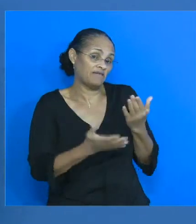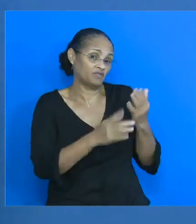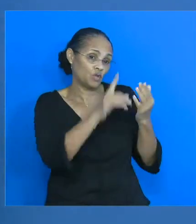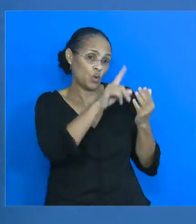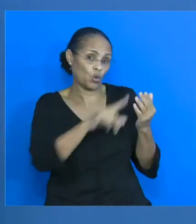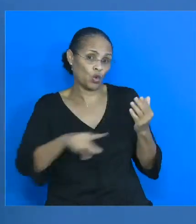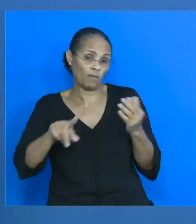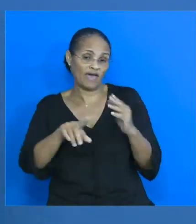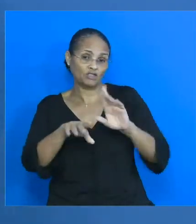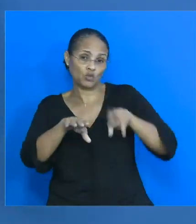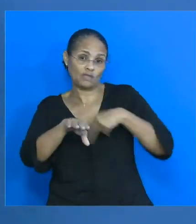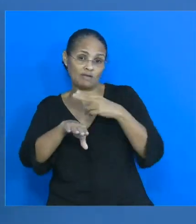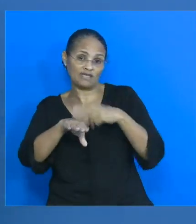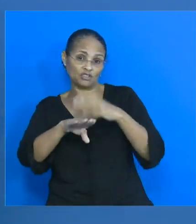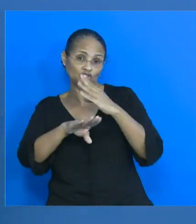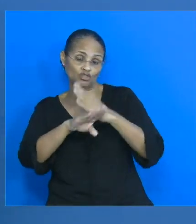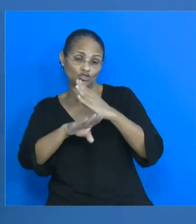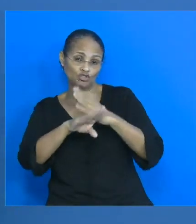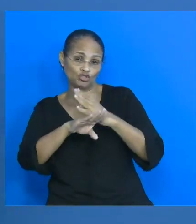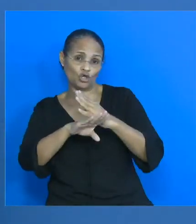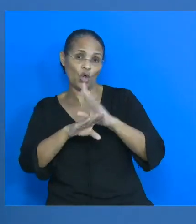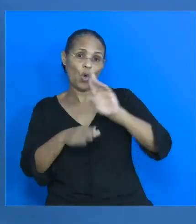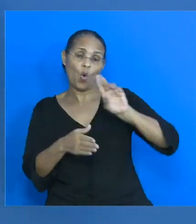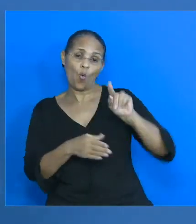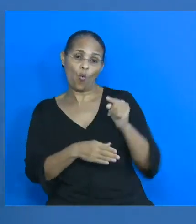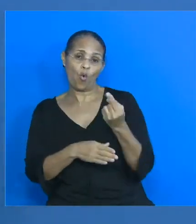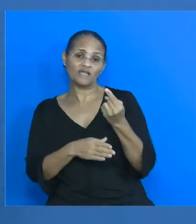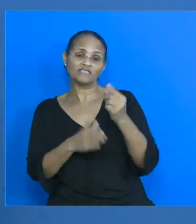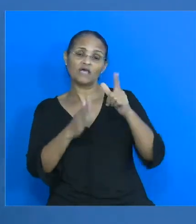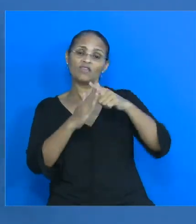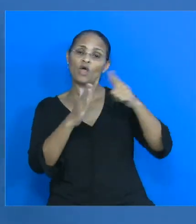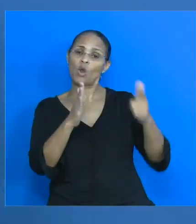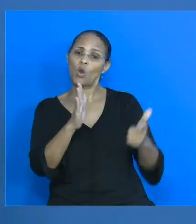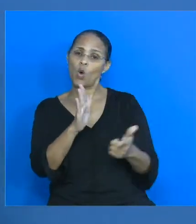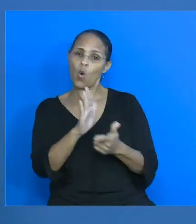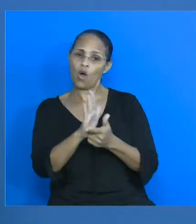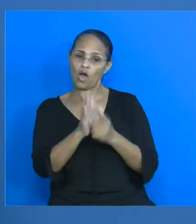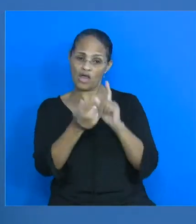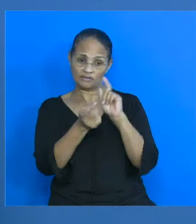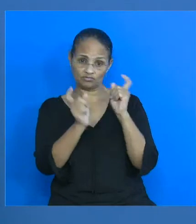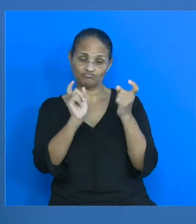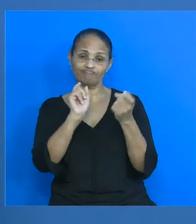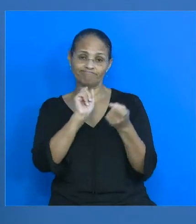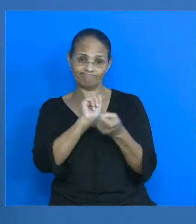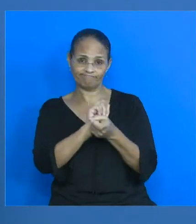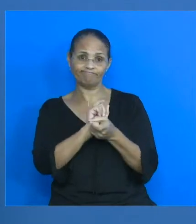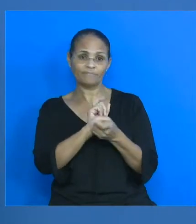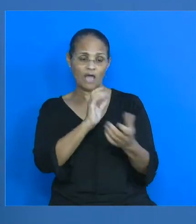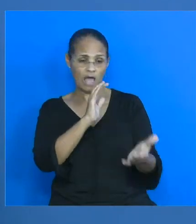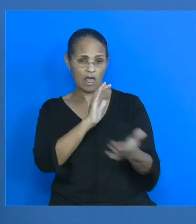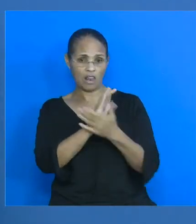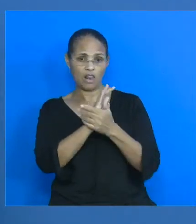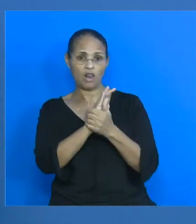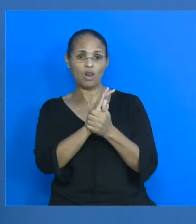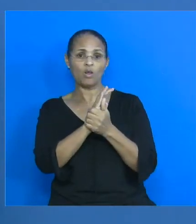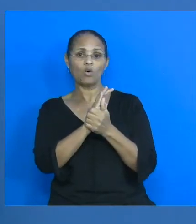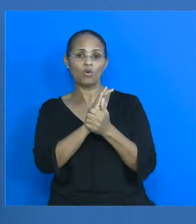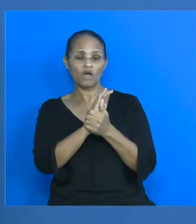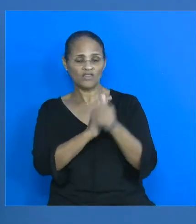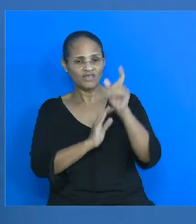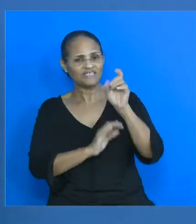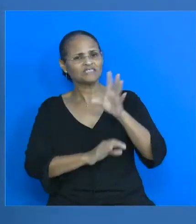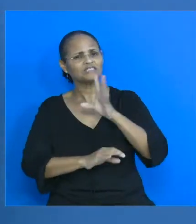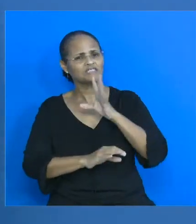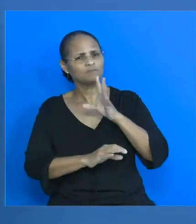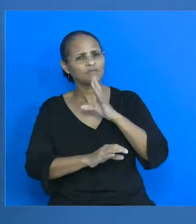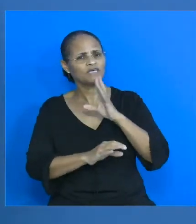national security with respect to that, because once the law is once there's amendments to it, those are circumstances that they should speak to